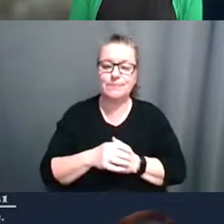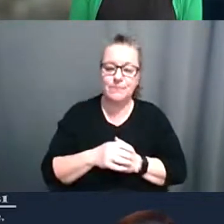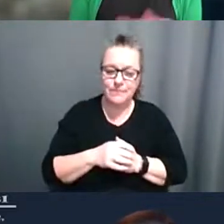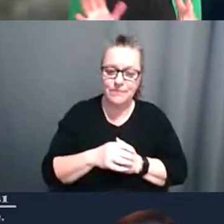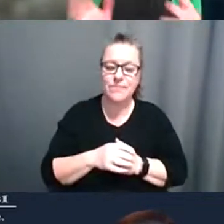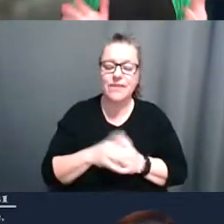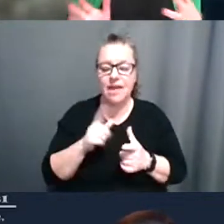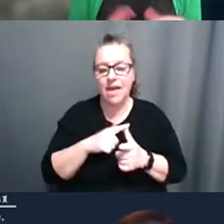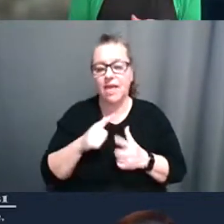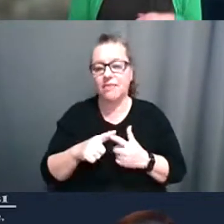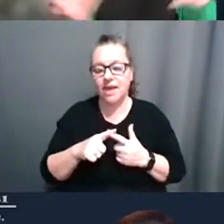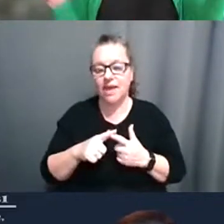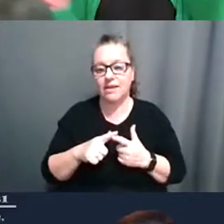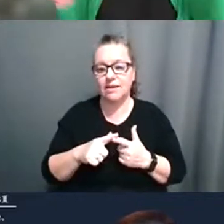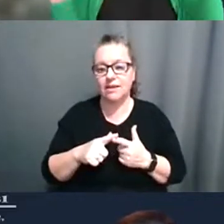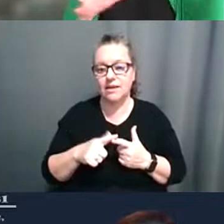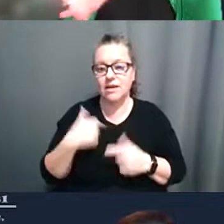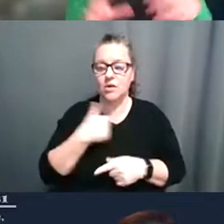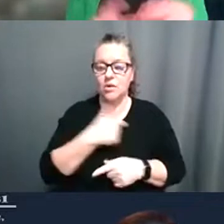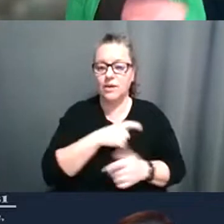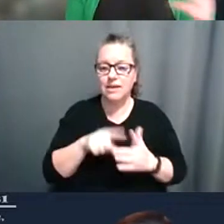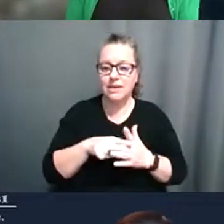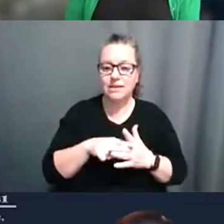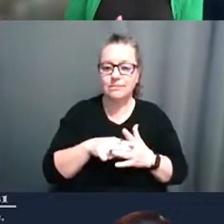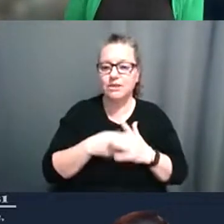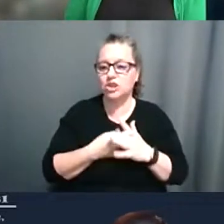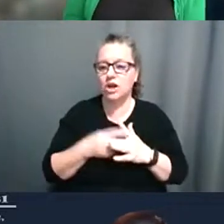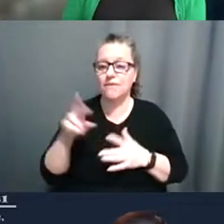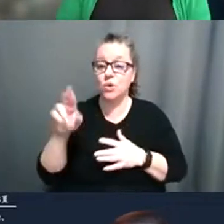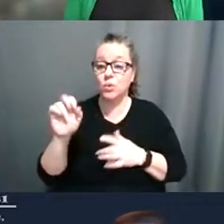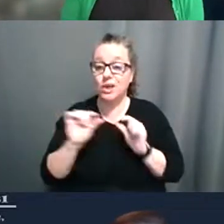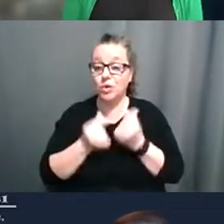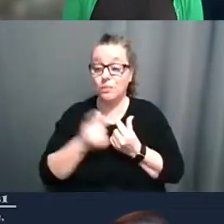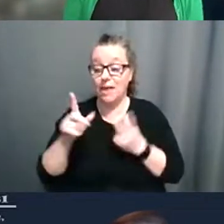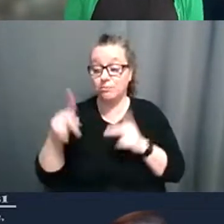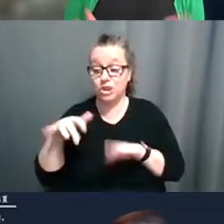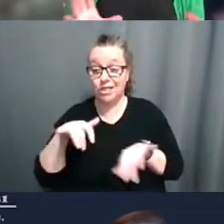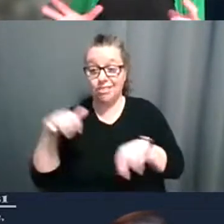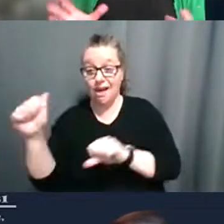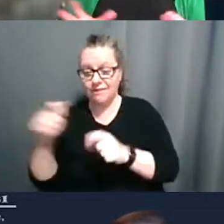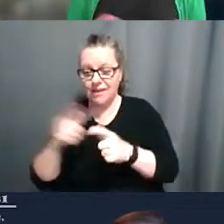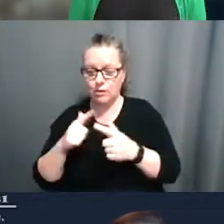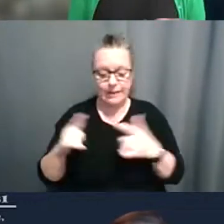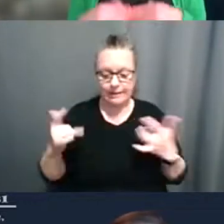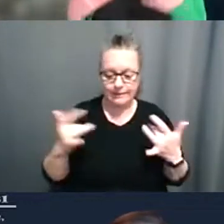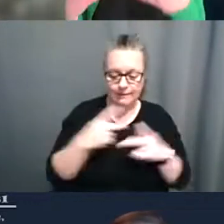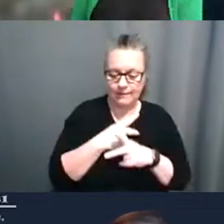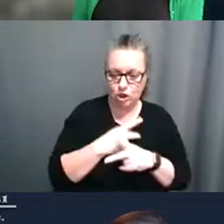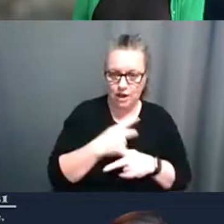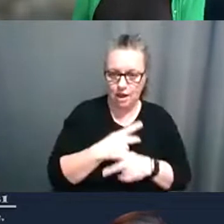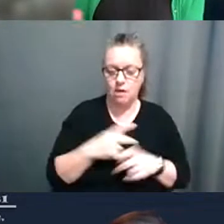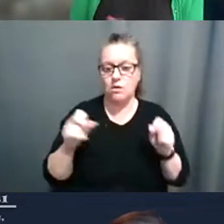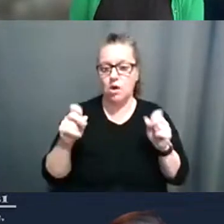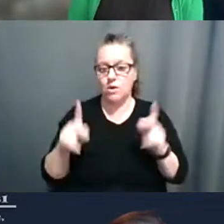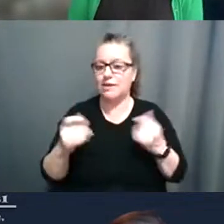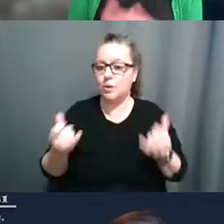And then we sort of regrouped after that person left, and we'll figure it out. Well, okay, so